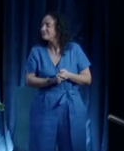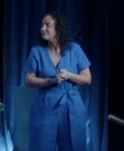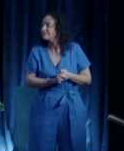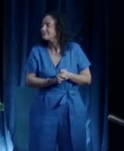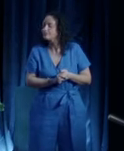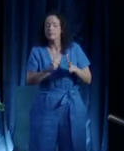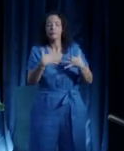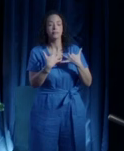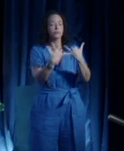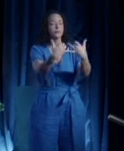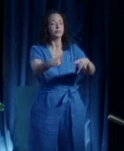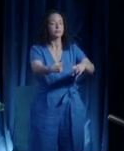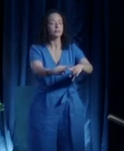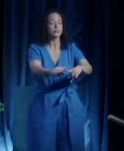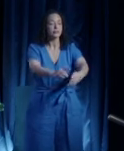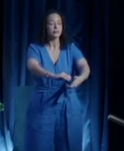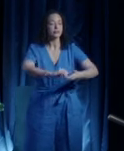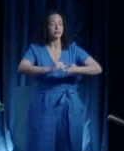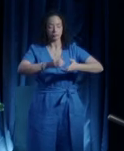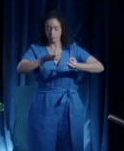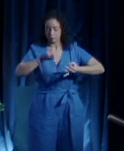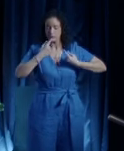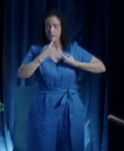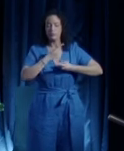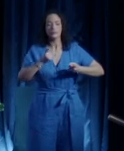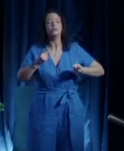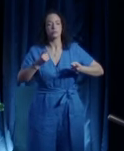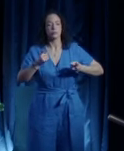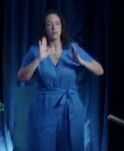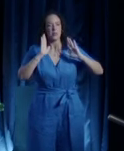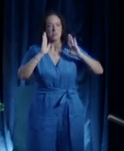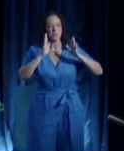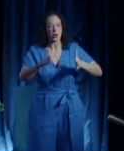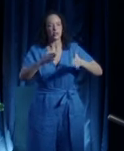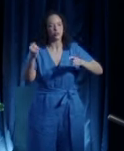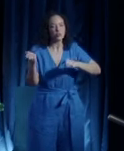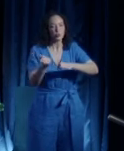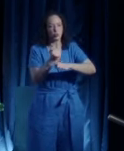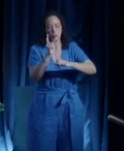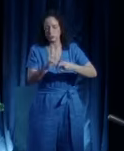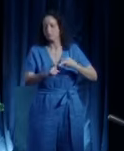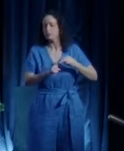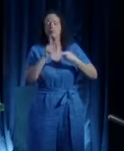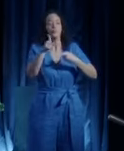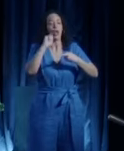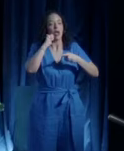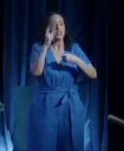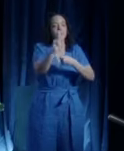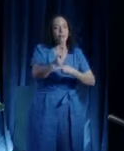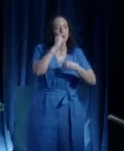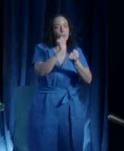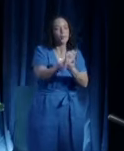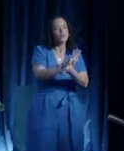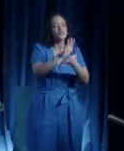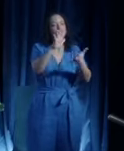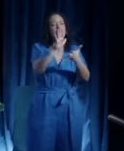The Parliament of England do decree that the following are upon day release from the Tower of London. They are